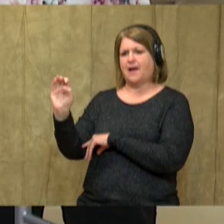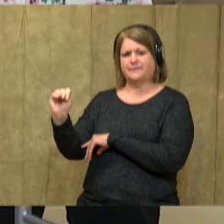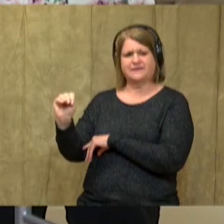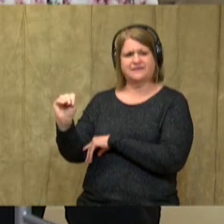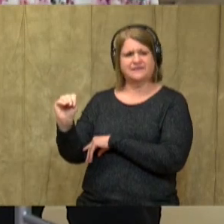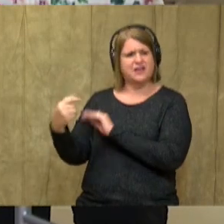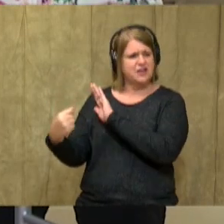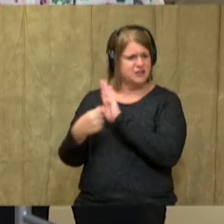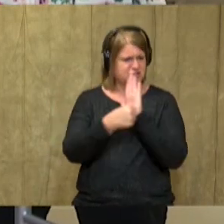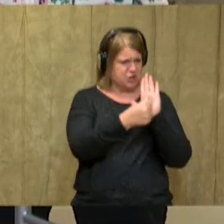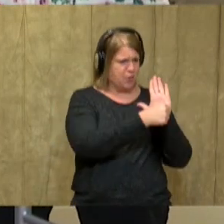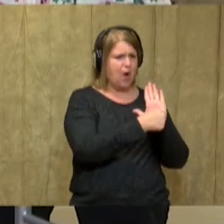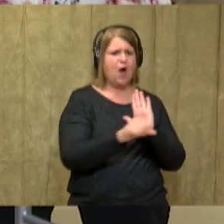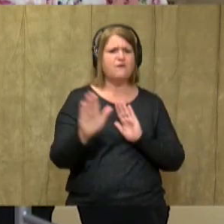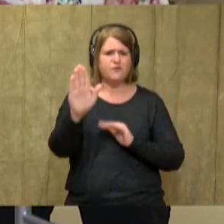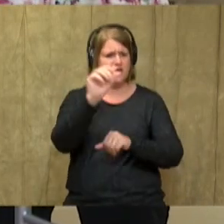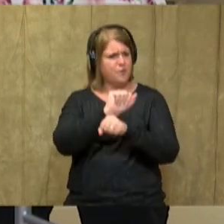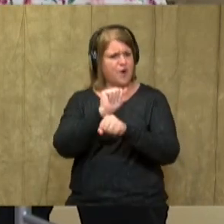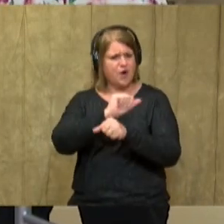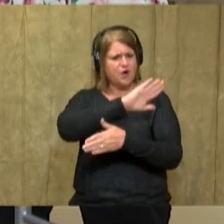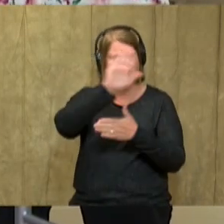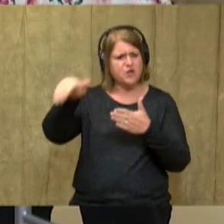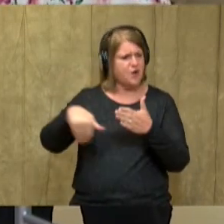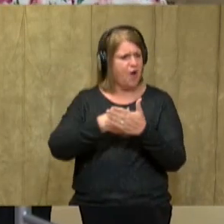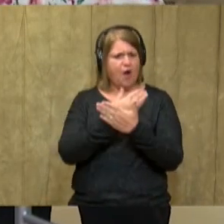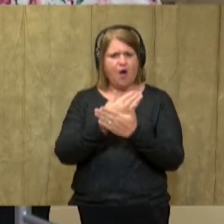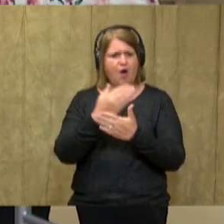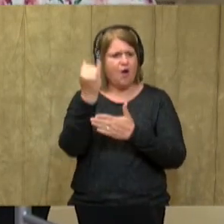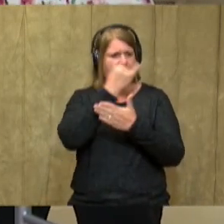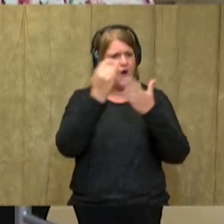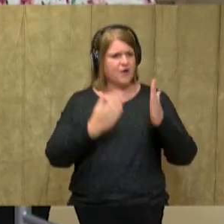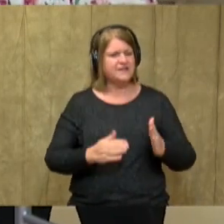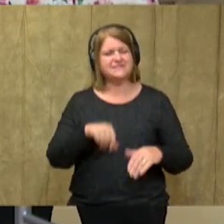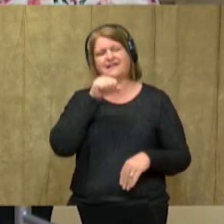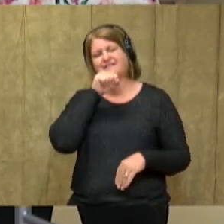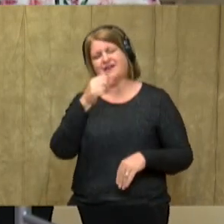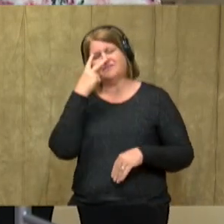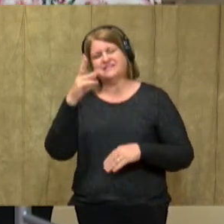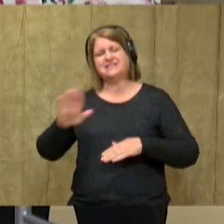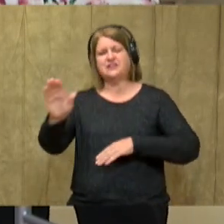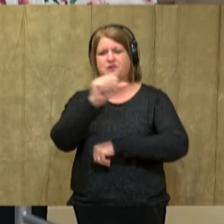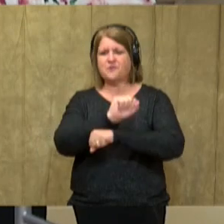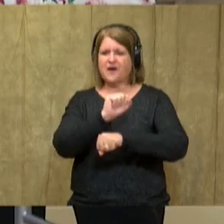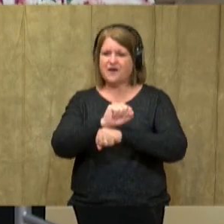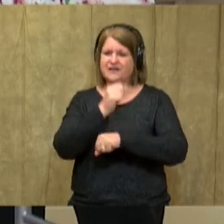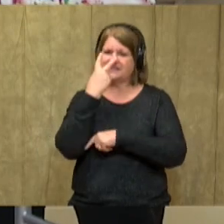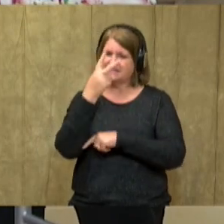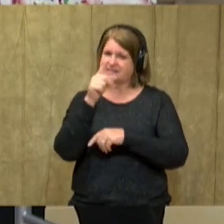talented. You're all artists, and I love to see them. So I'll see you guys later.